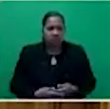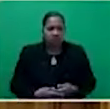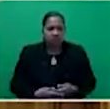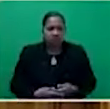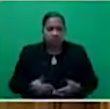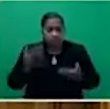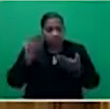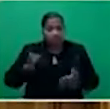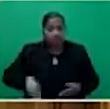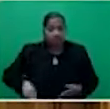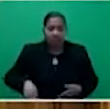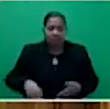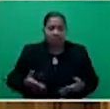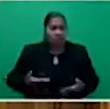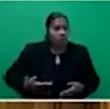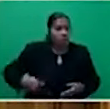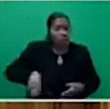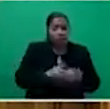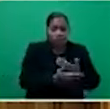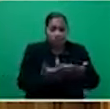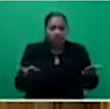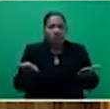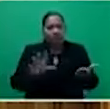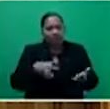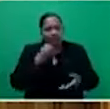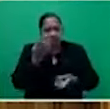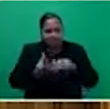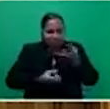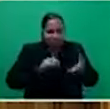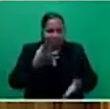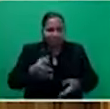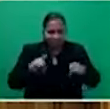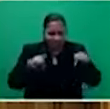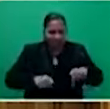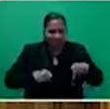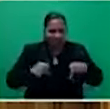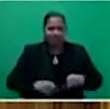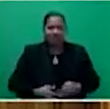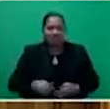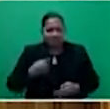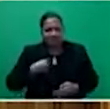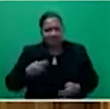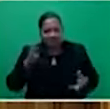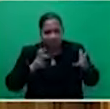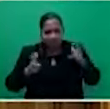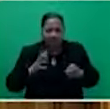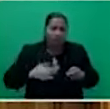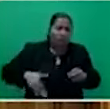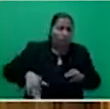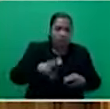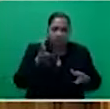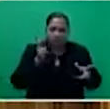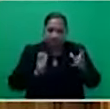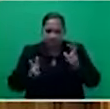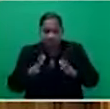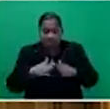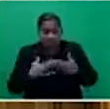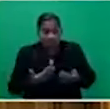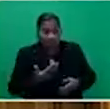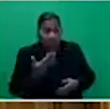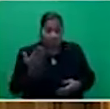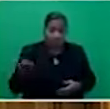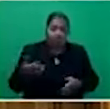all had your say very precisely on the floor of this House. I heard it. Everybody heard it. Now he's replying